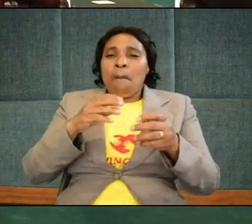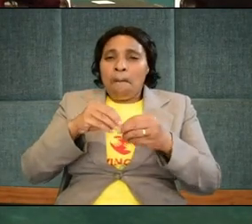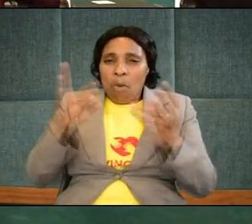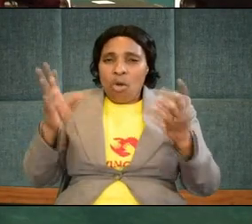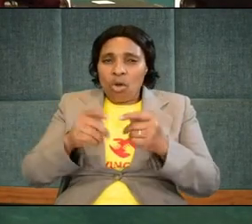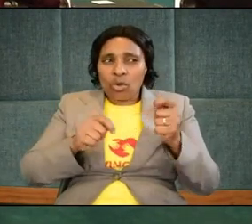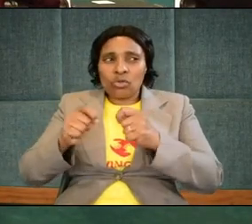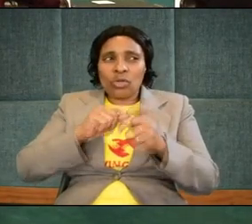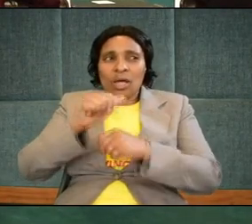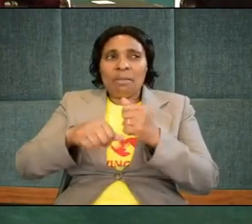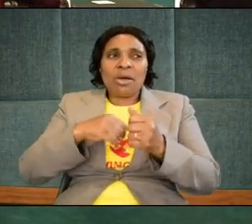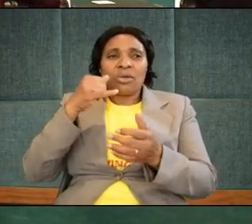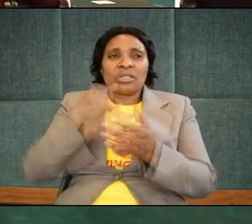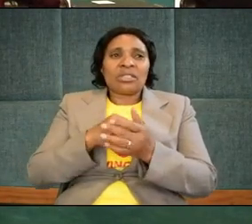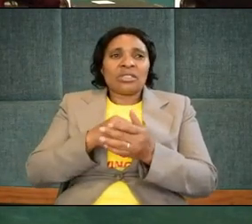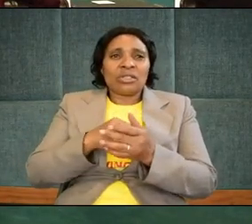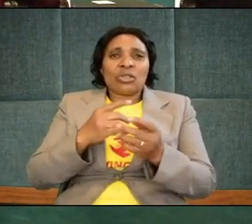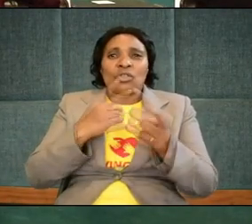it. And